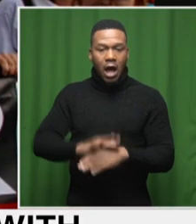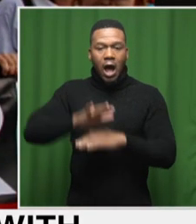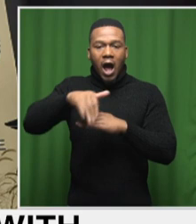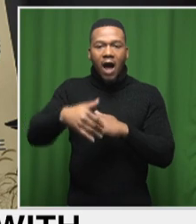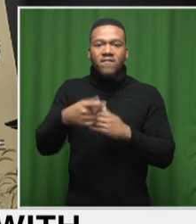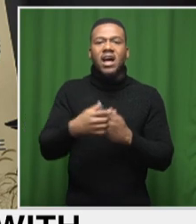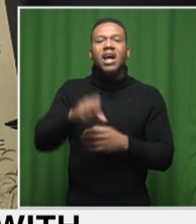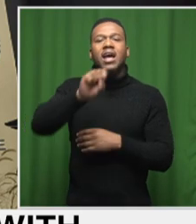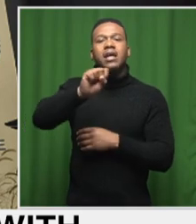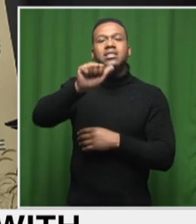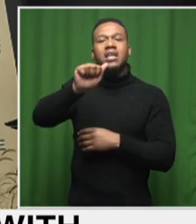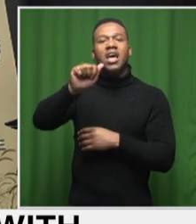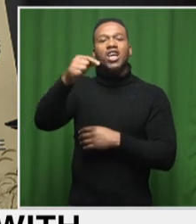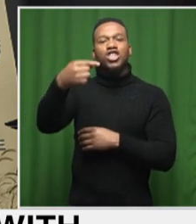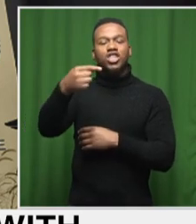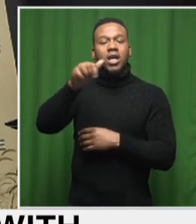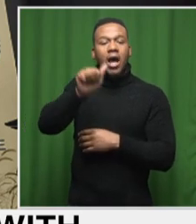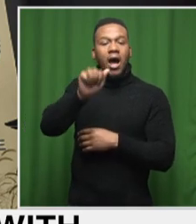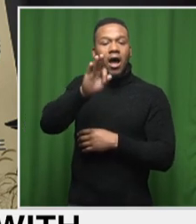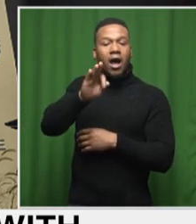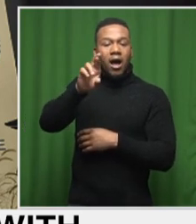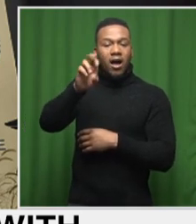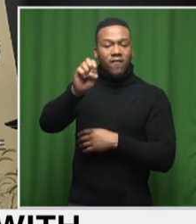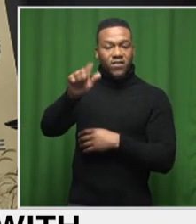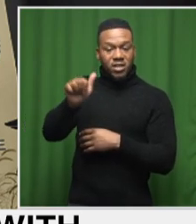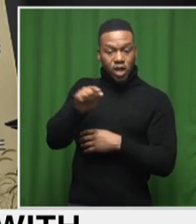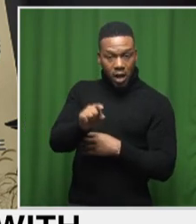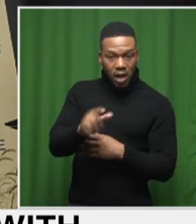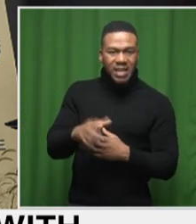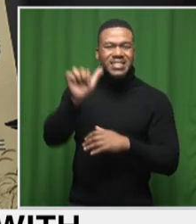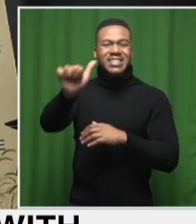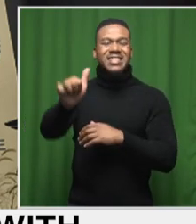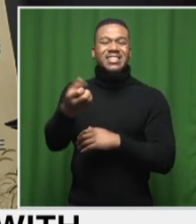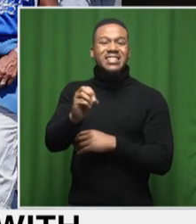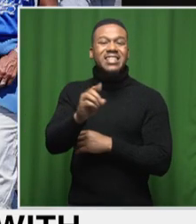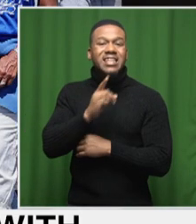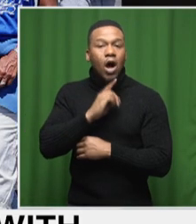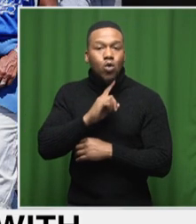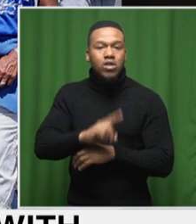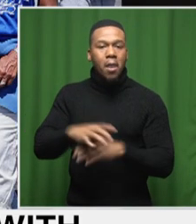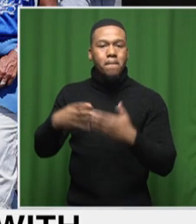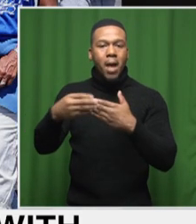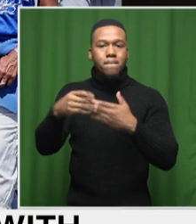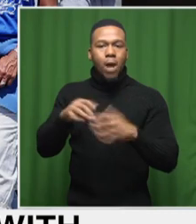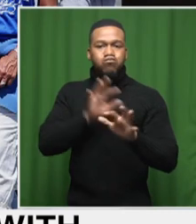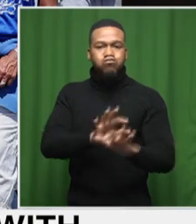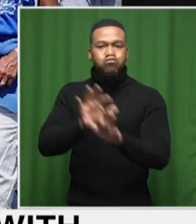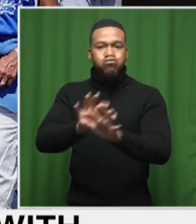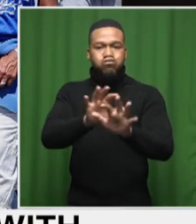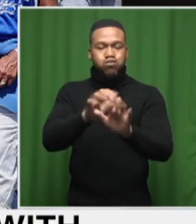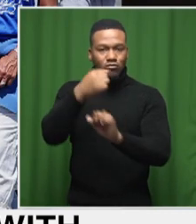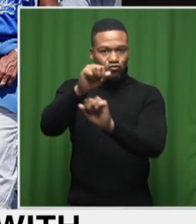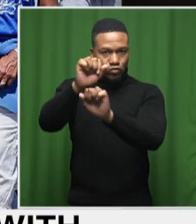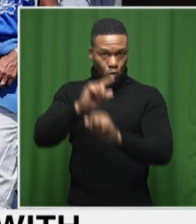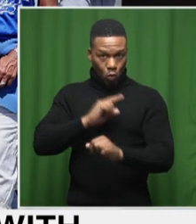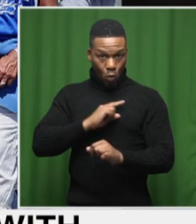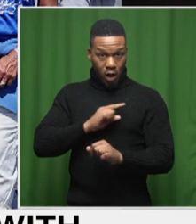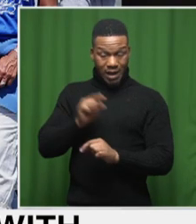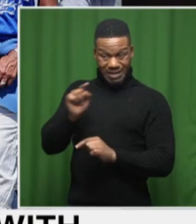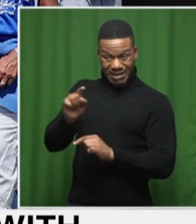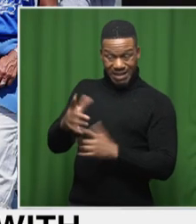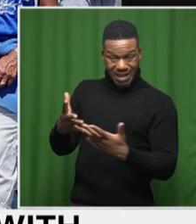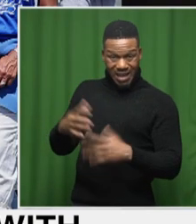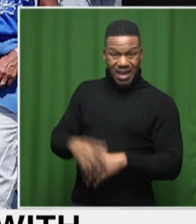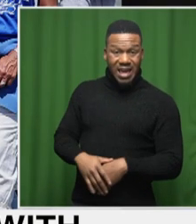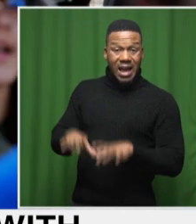its 160,000 members to strike after the drawn-out negotiation period with the Alliance of Motion Pictures and Television